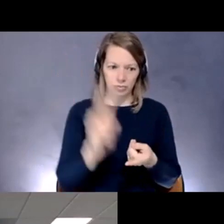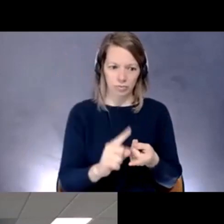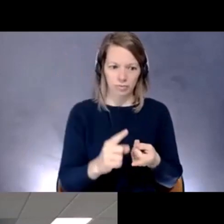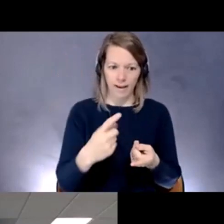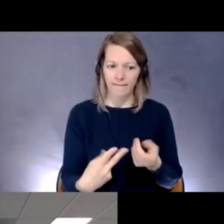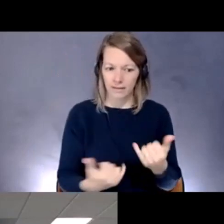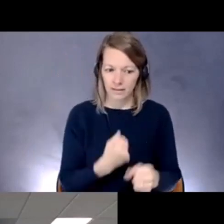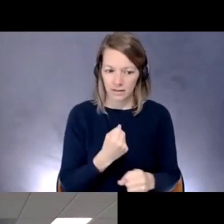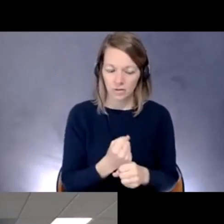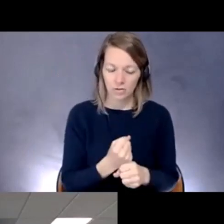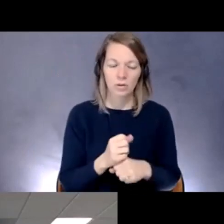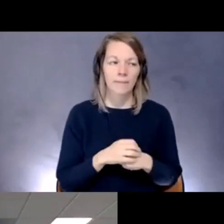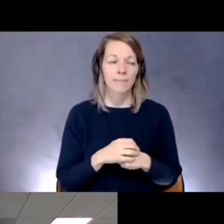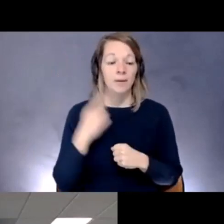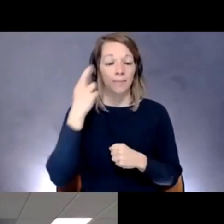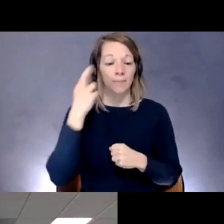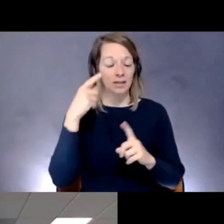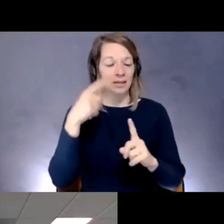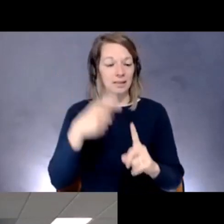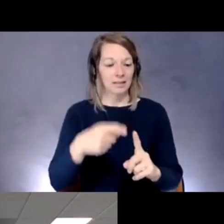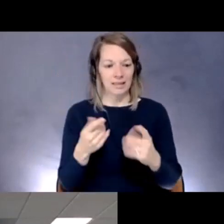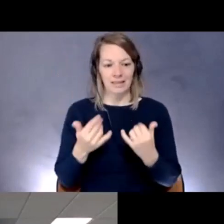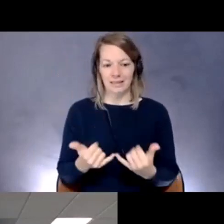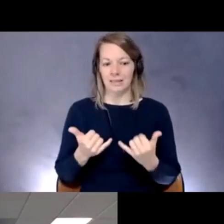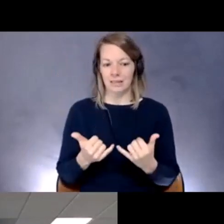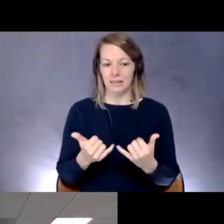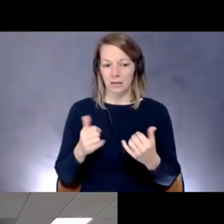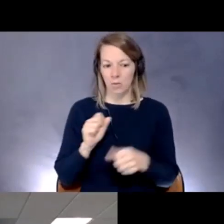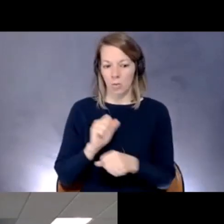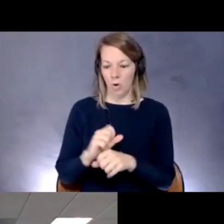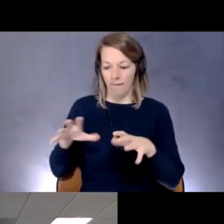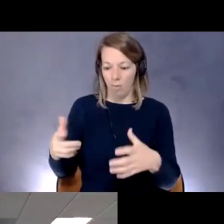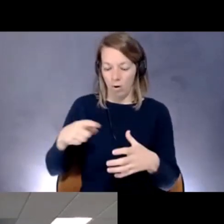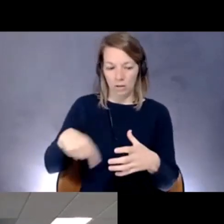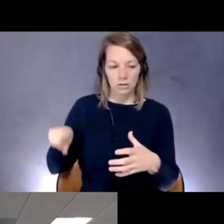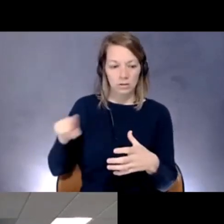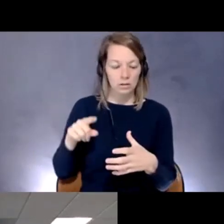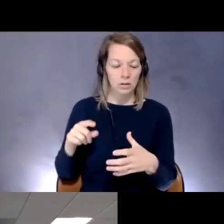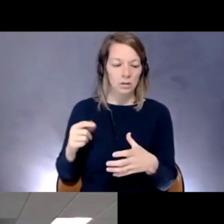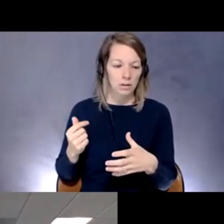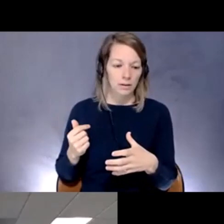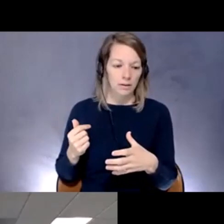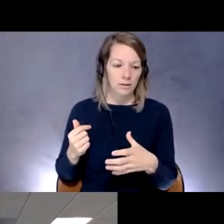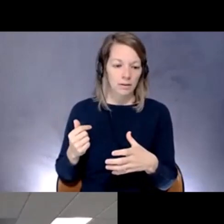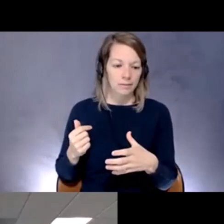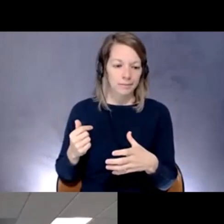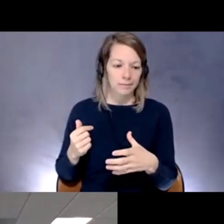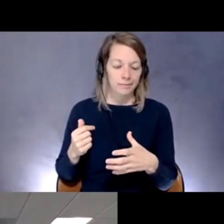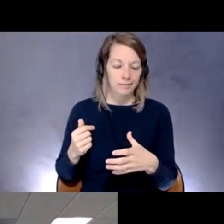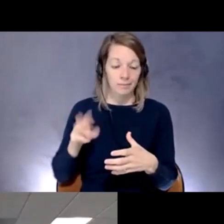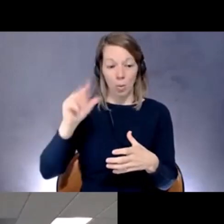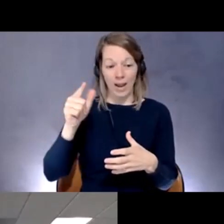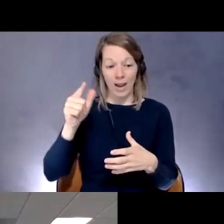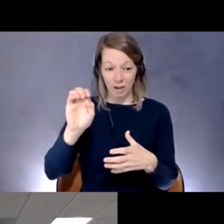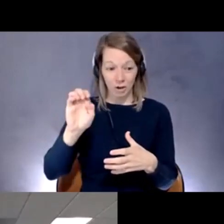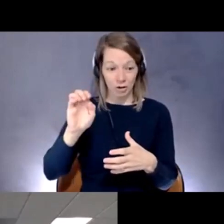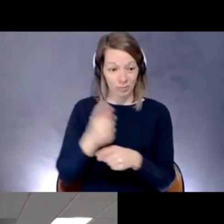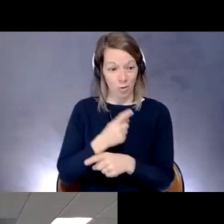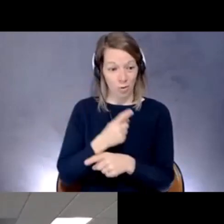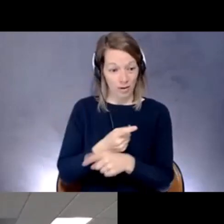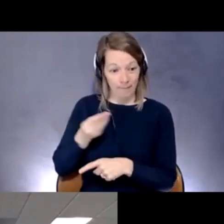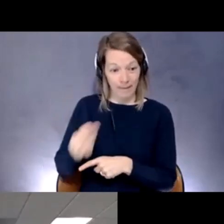And part of that is paying the existing workforce, you know, not only a wage that's comparable,